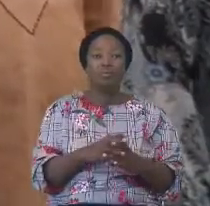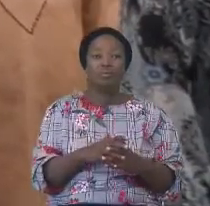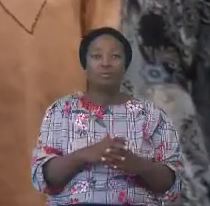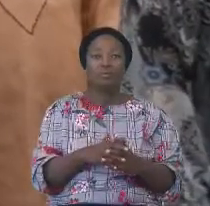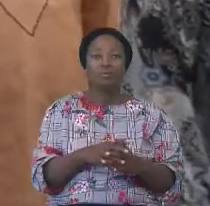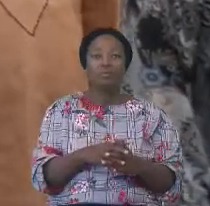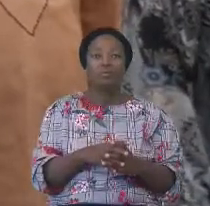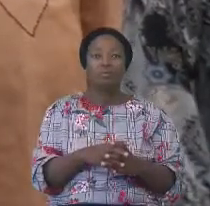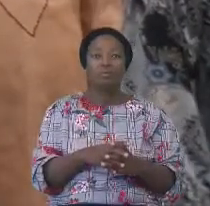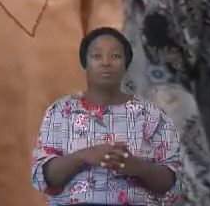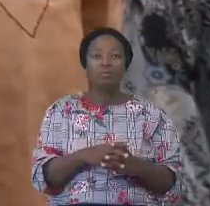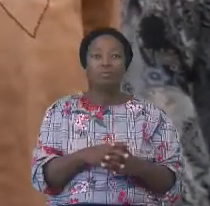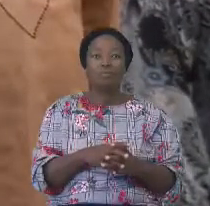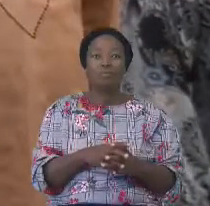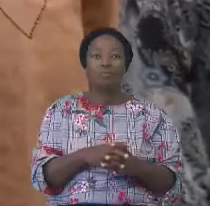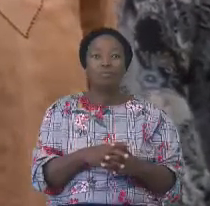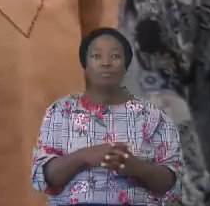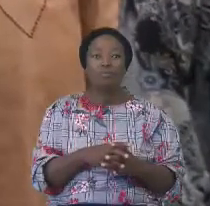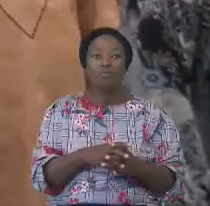way.